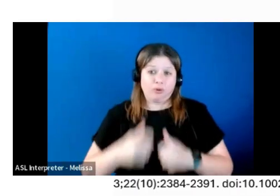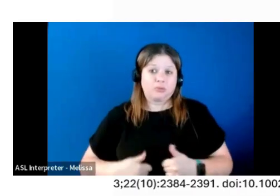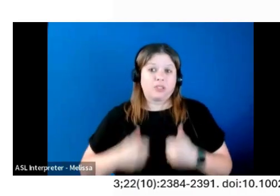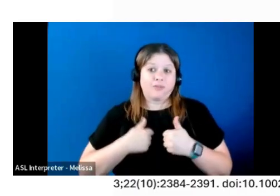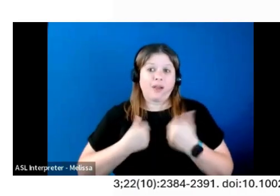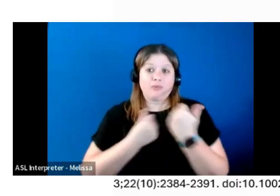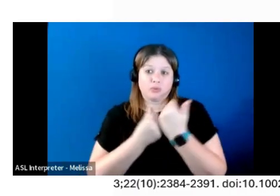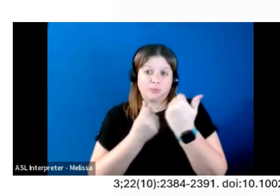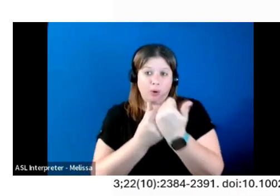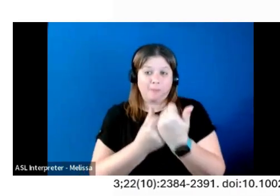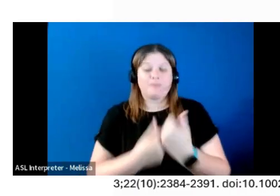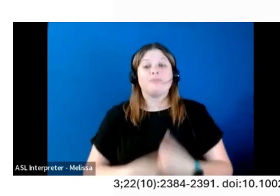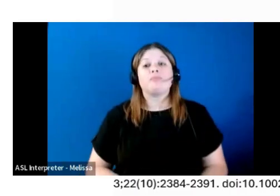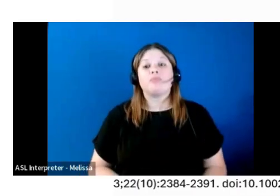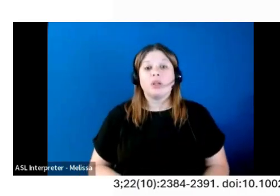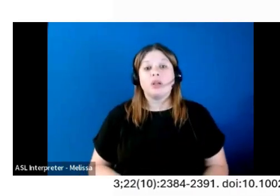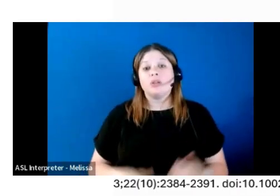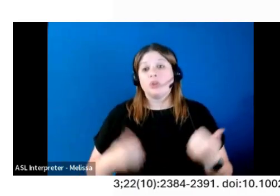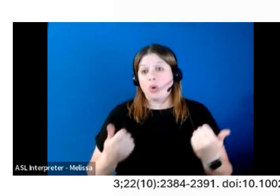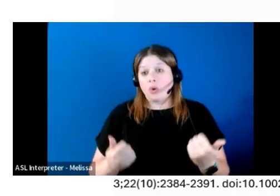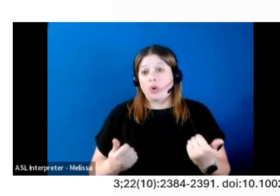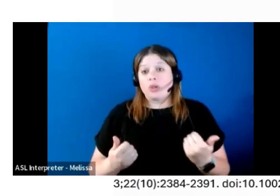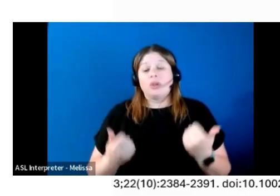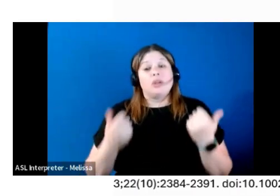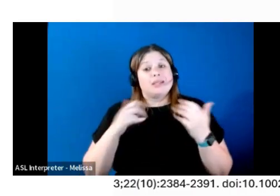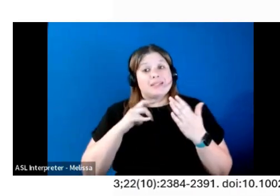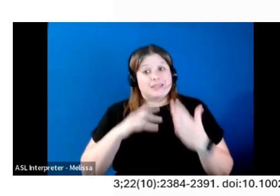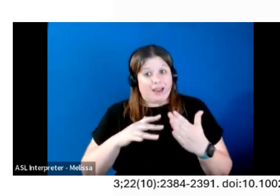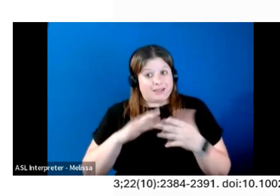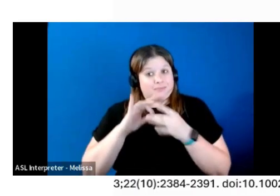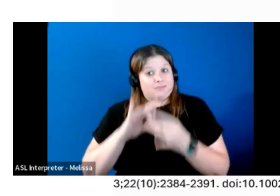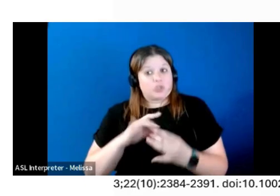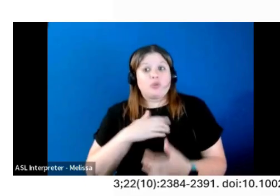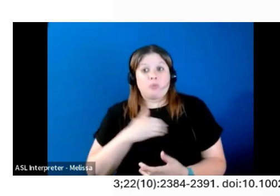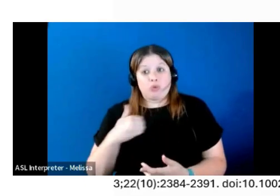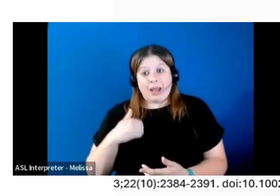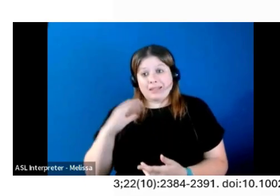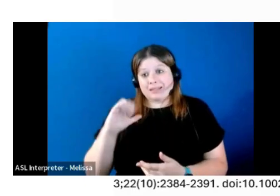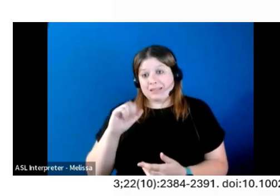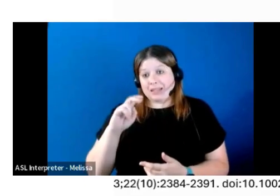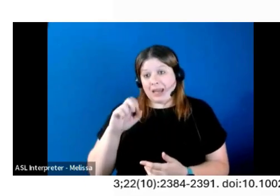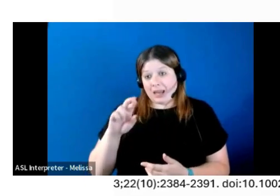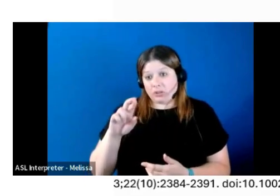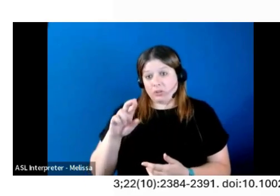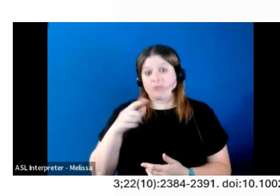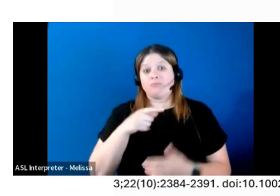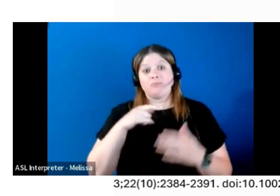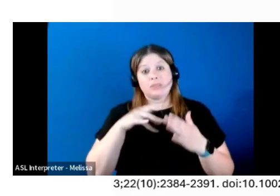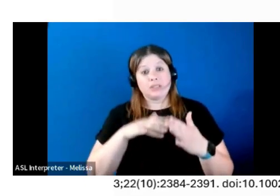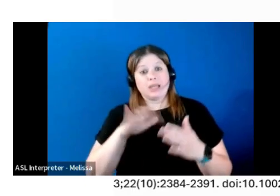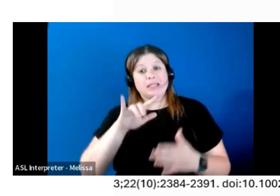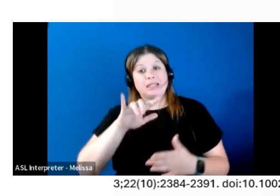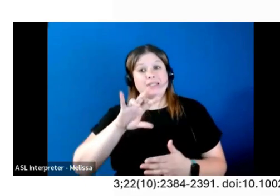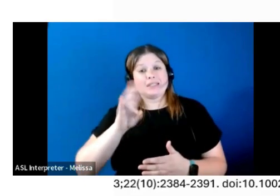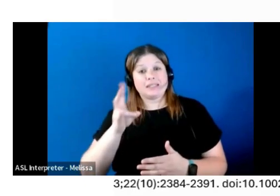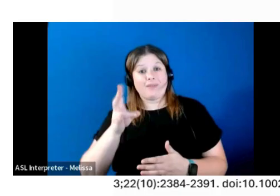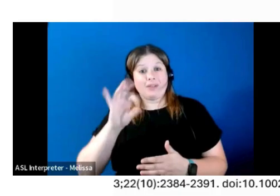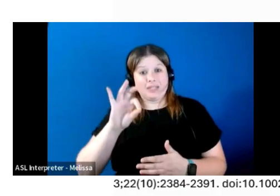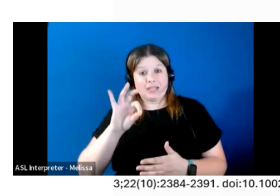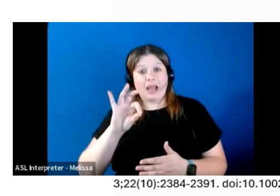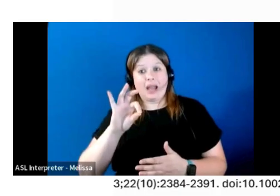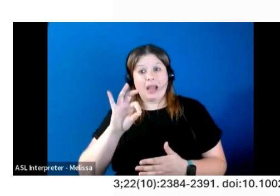what about studies in breast cancer? In one study of 79 breast cancer survivors, higher body compassion